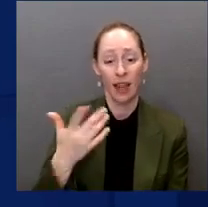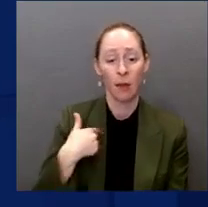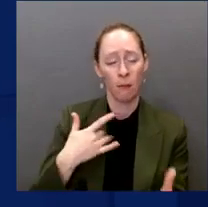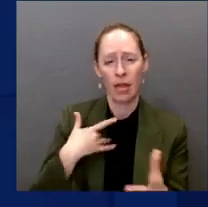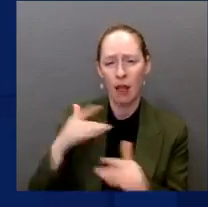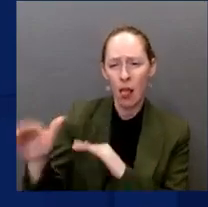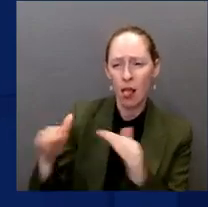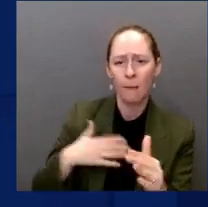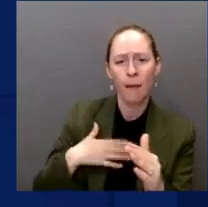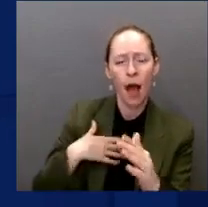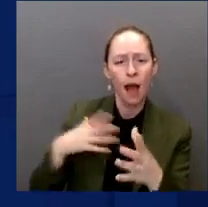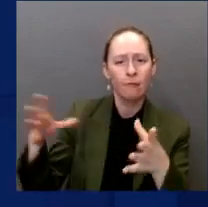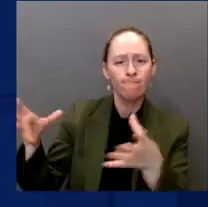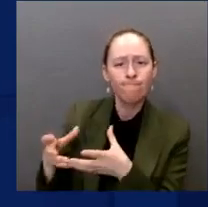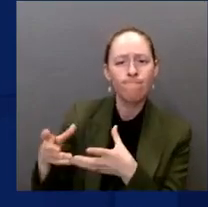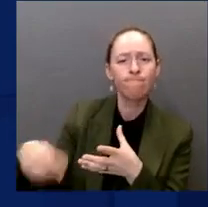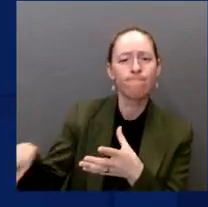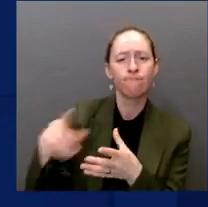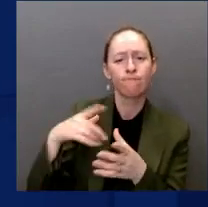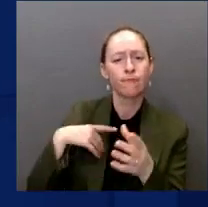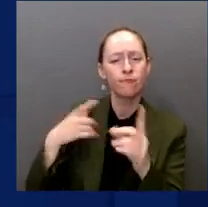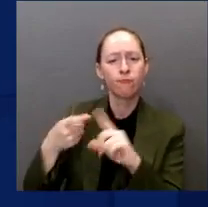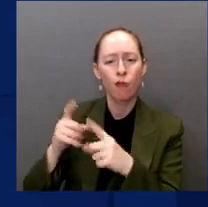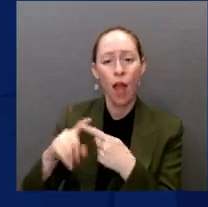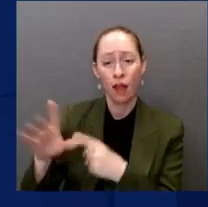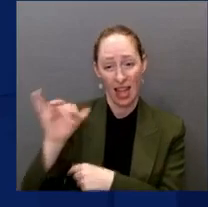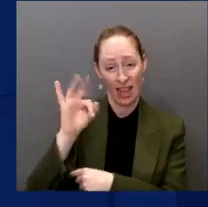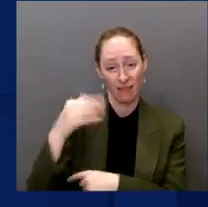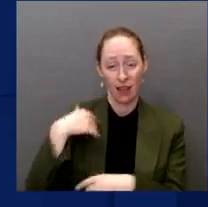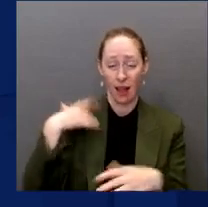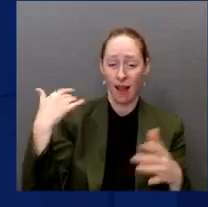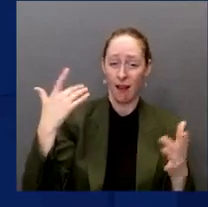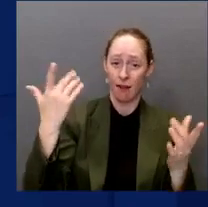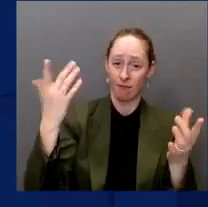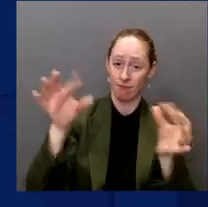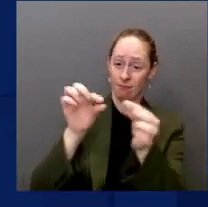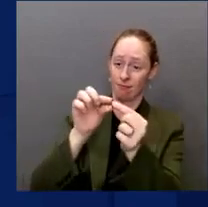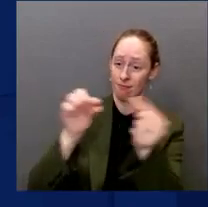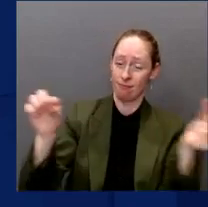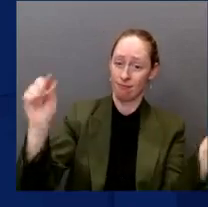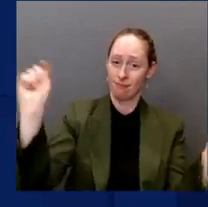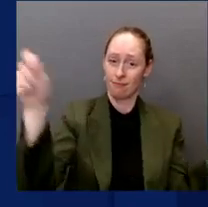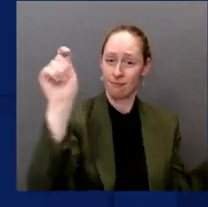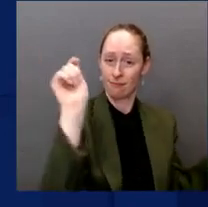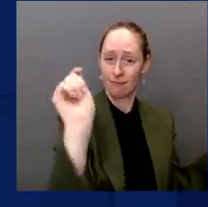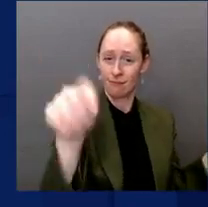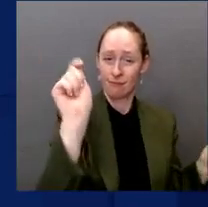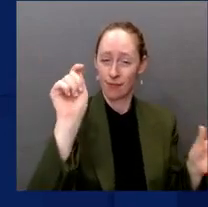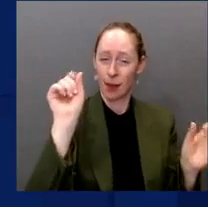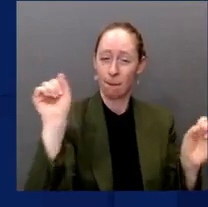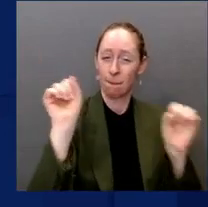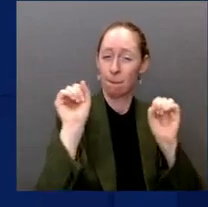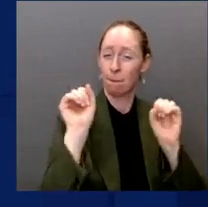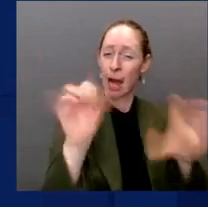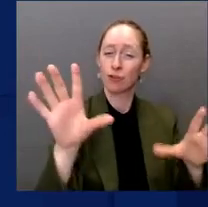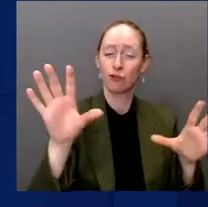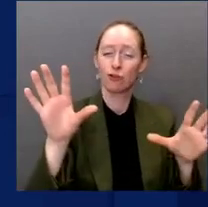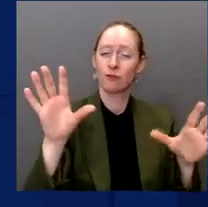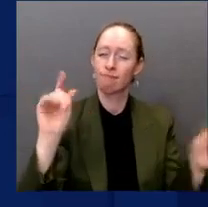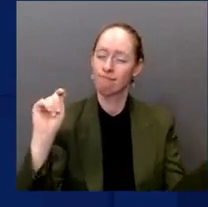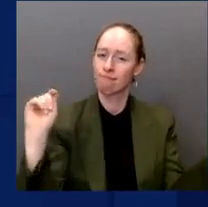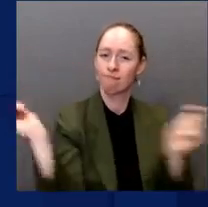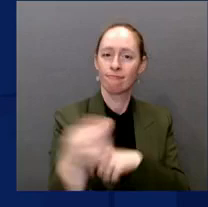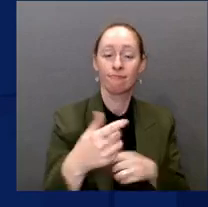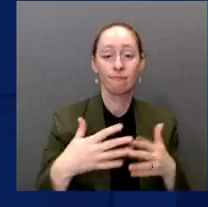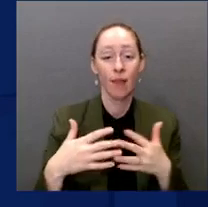wave a wand and change one thing that would change America's attitude about all we were able to do, remember who we were, I'd wave a wand and